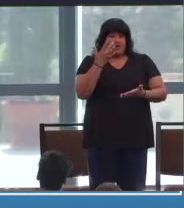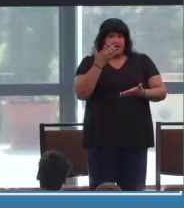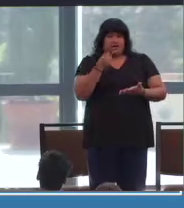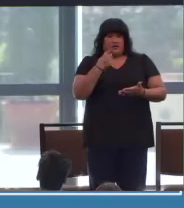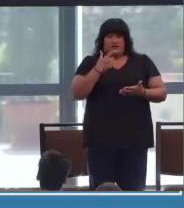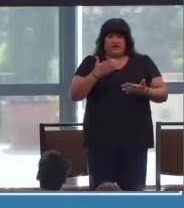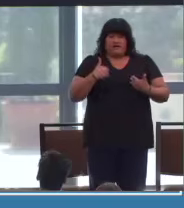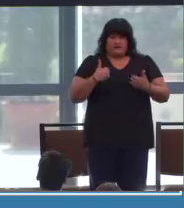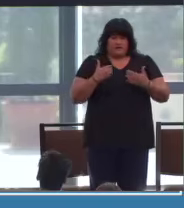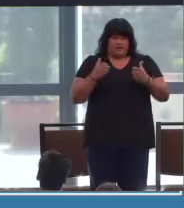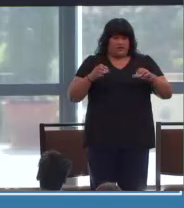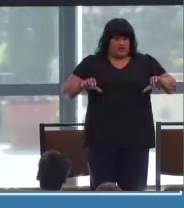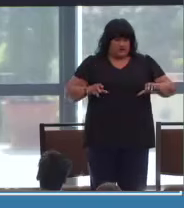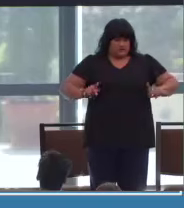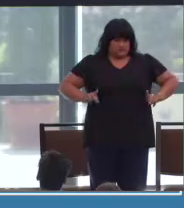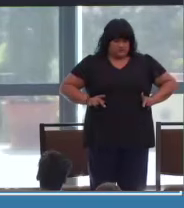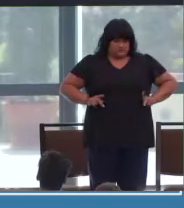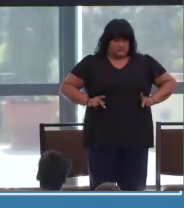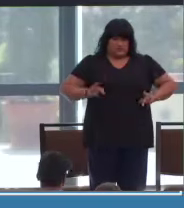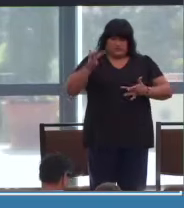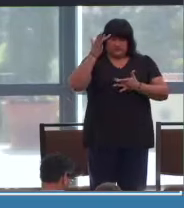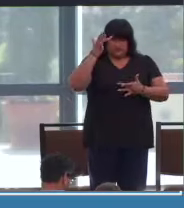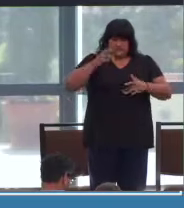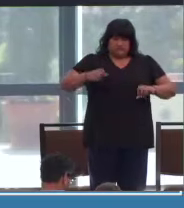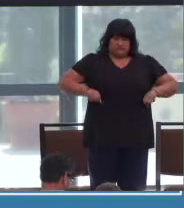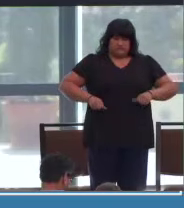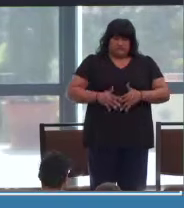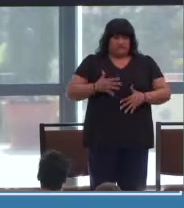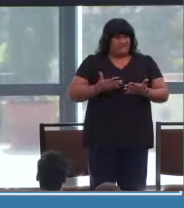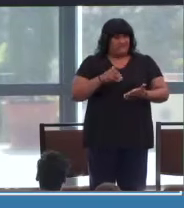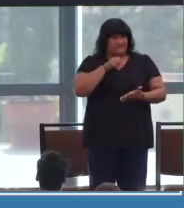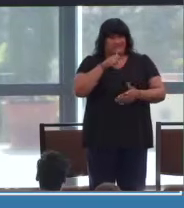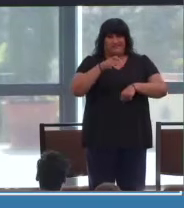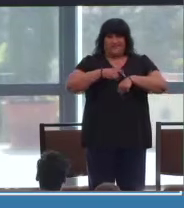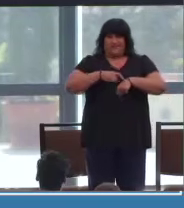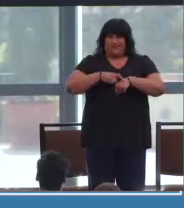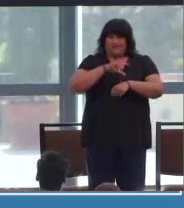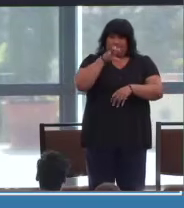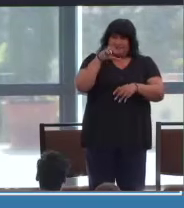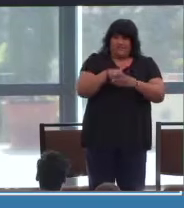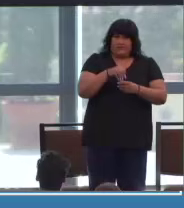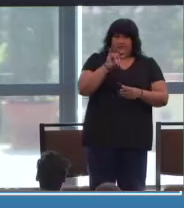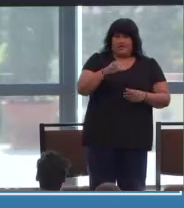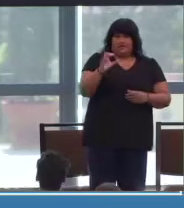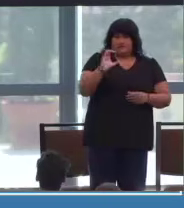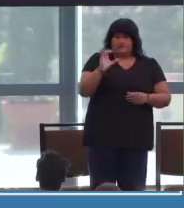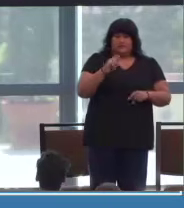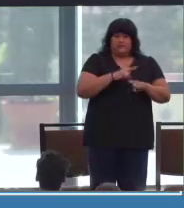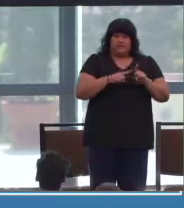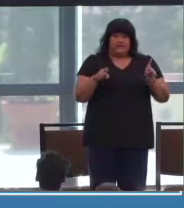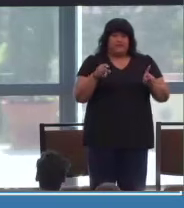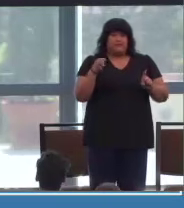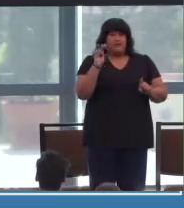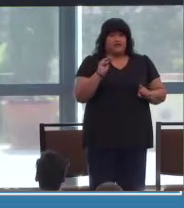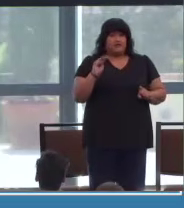disease, that might not be the time to be taking a hormone-containing contraceptive. But mycophenolate, there's